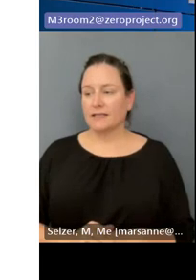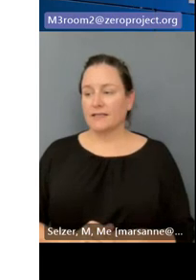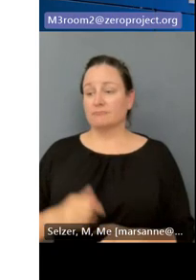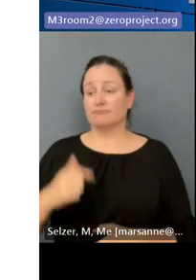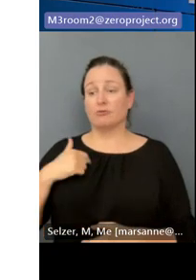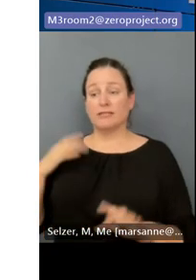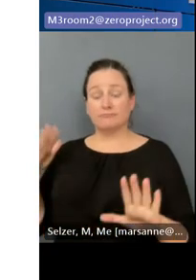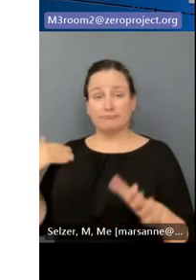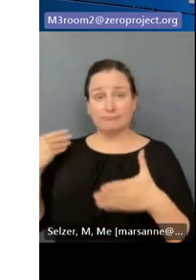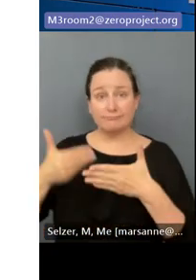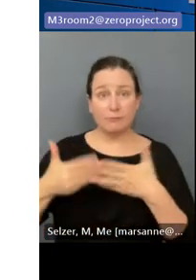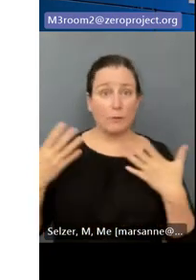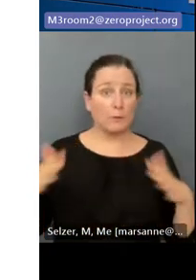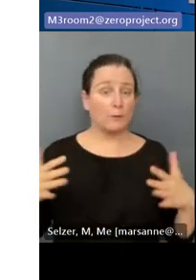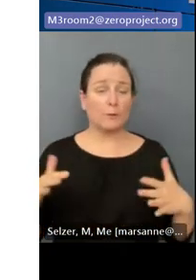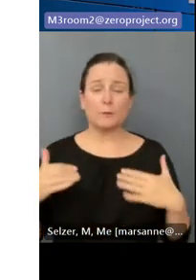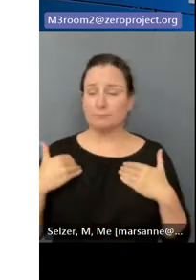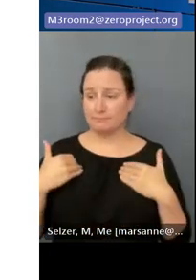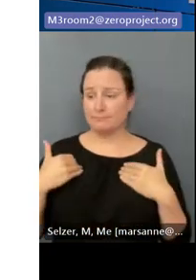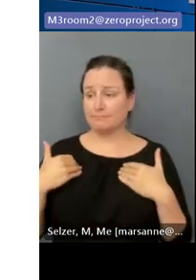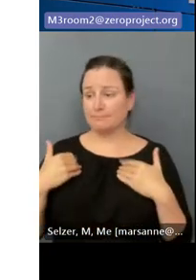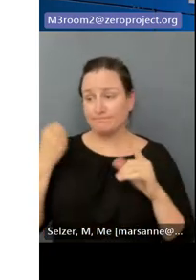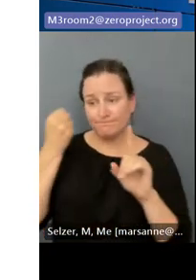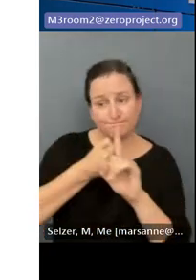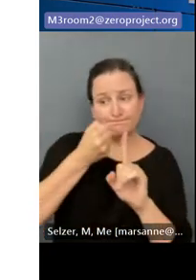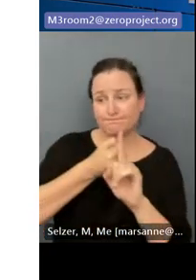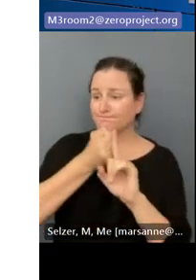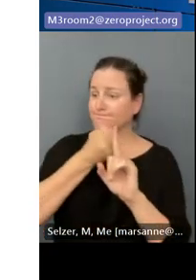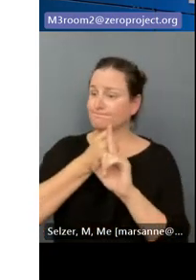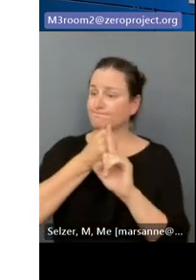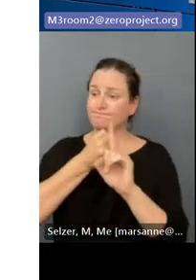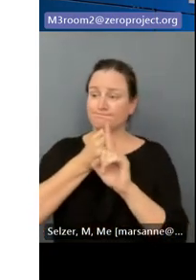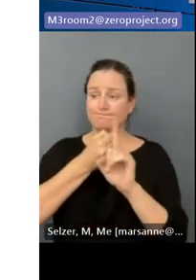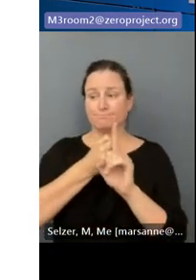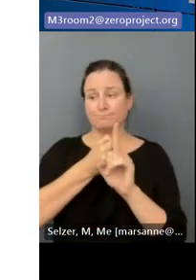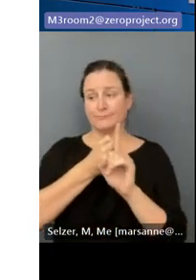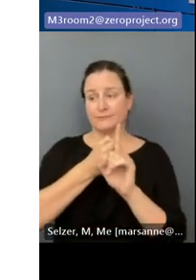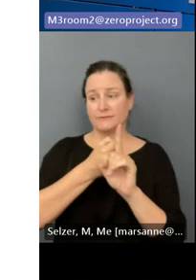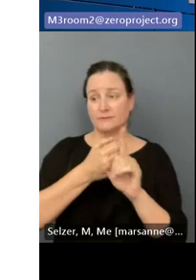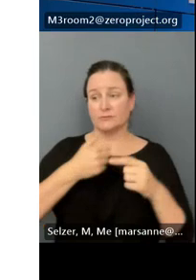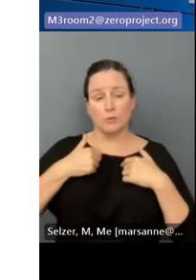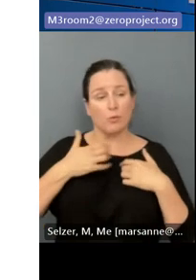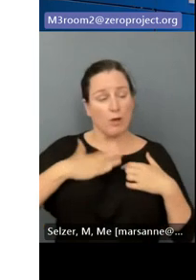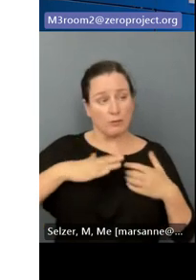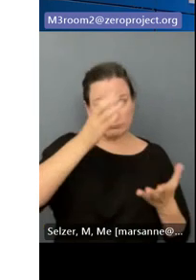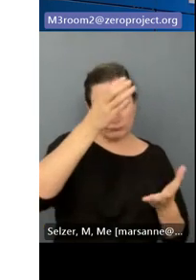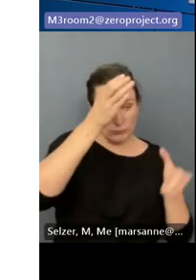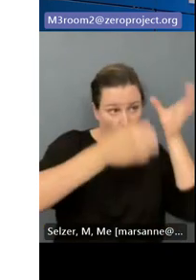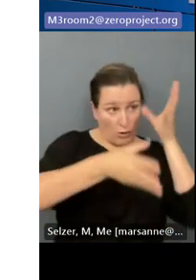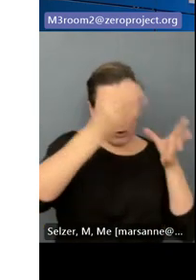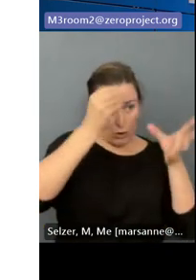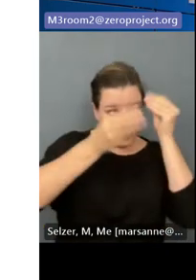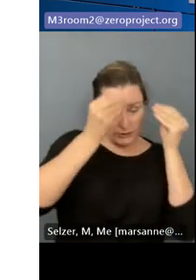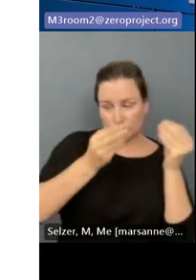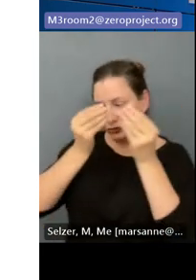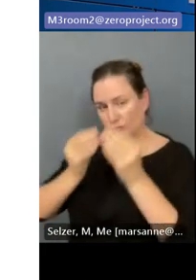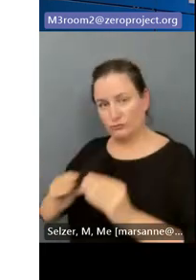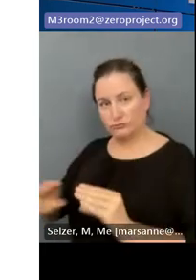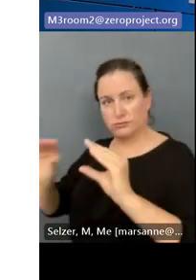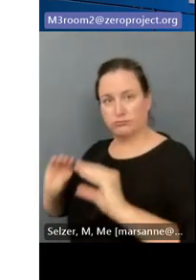But it's more important, I think, is the four pillar. We have four pillar. And the first pillar is